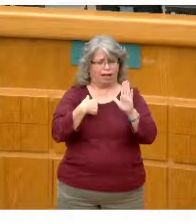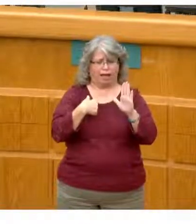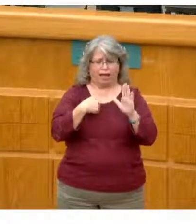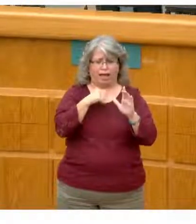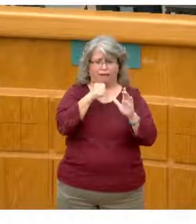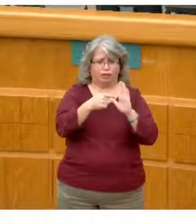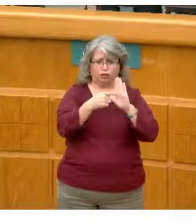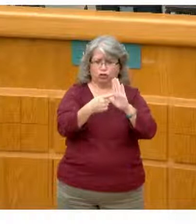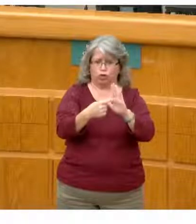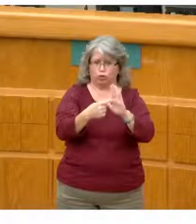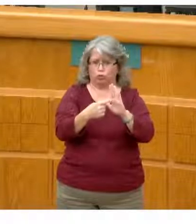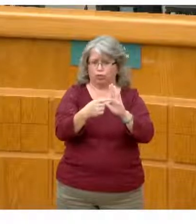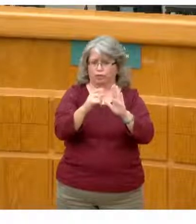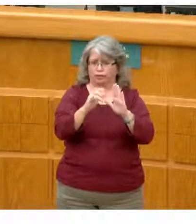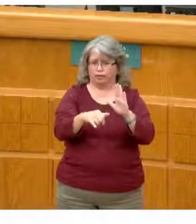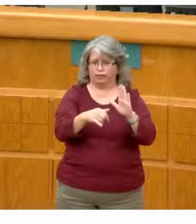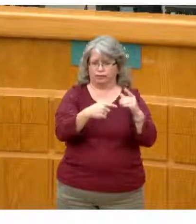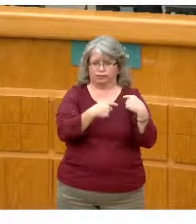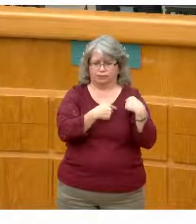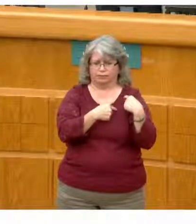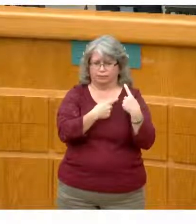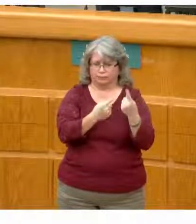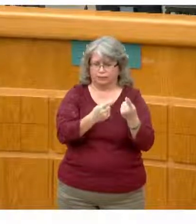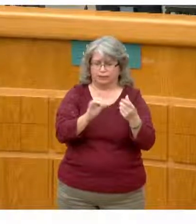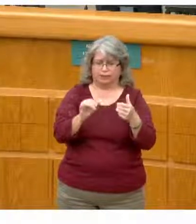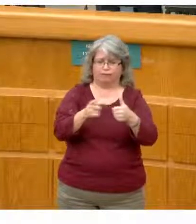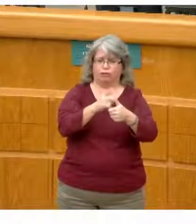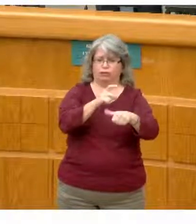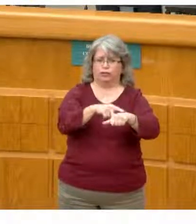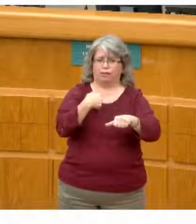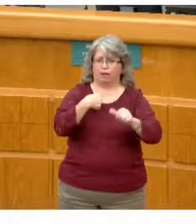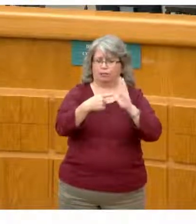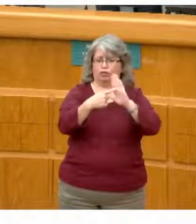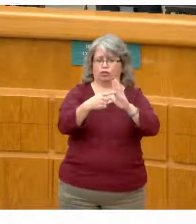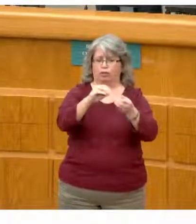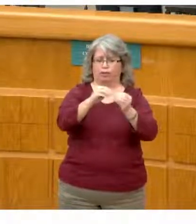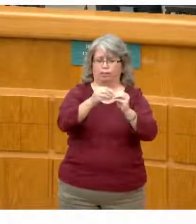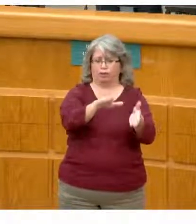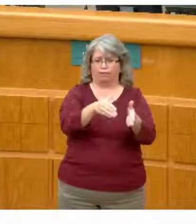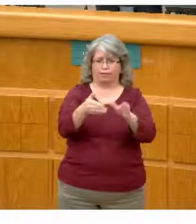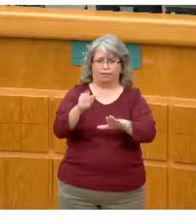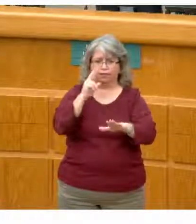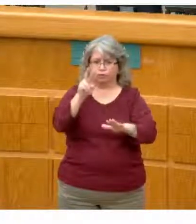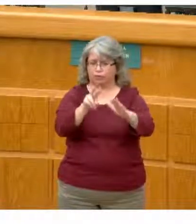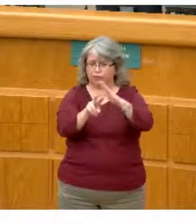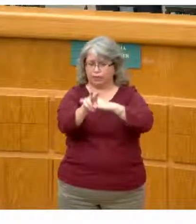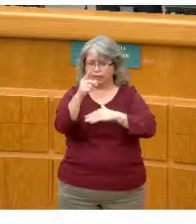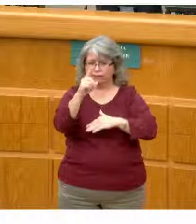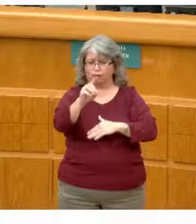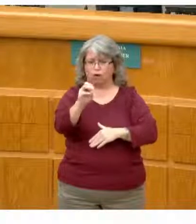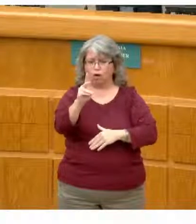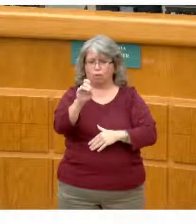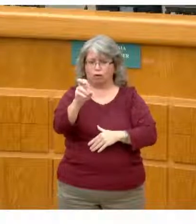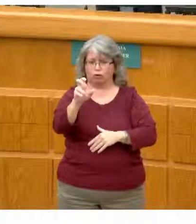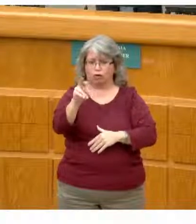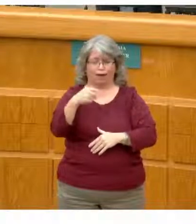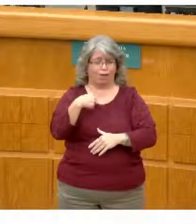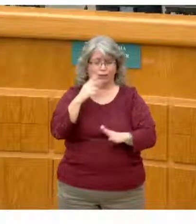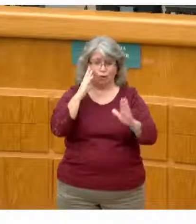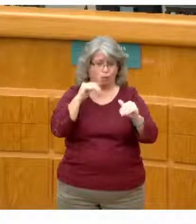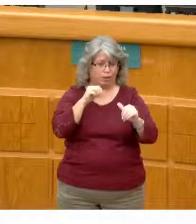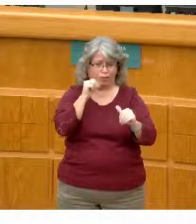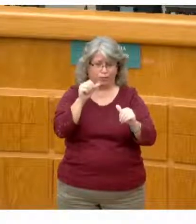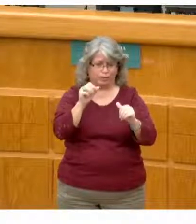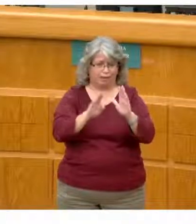projection yet for the whole Omicron curve. This is the first time I'm showing the fatality projection. I was hoping it would never increase to what was